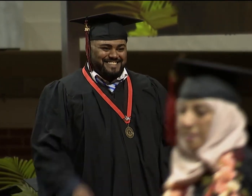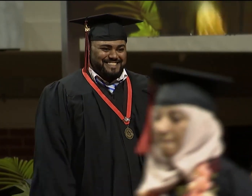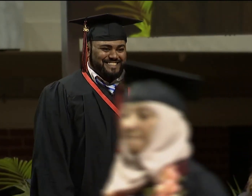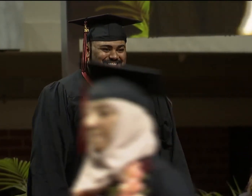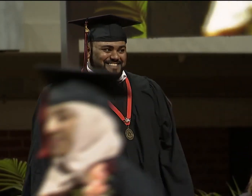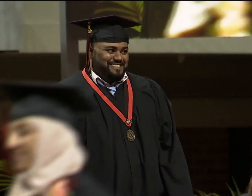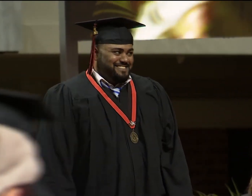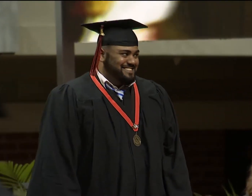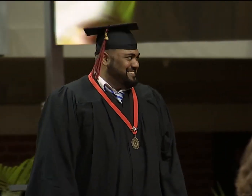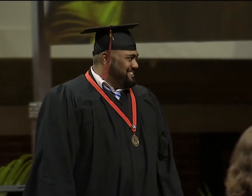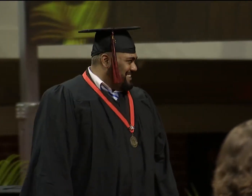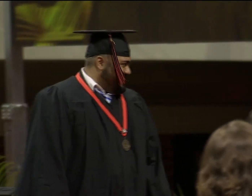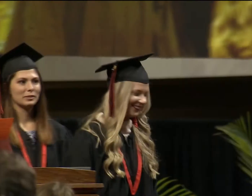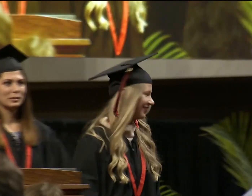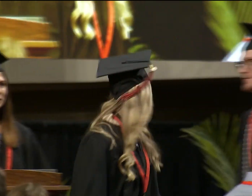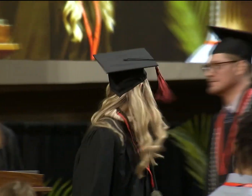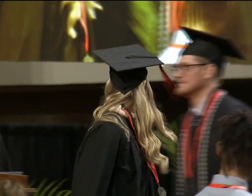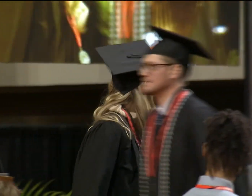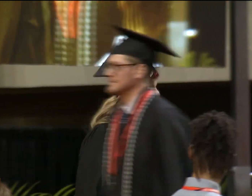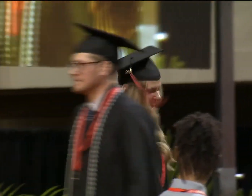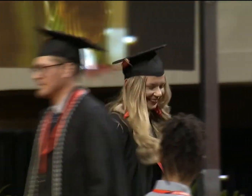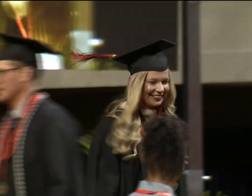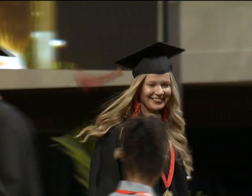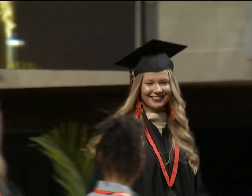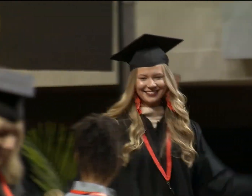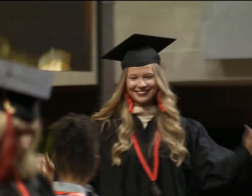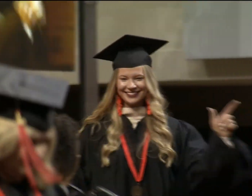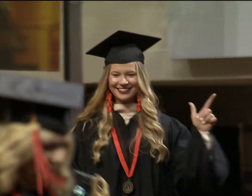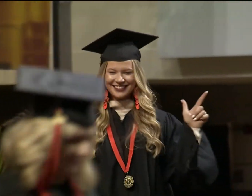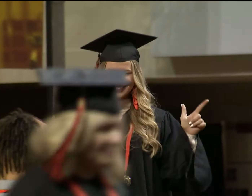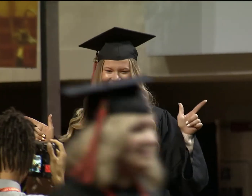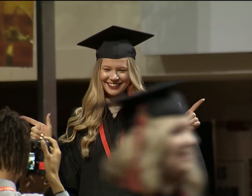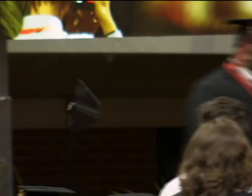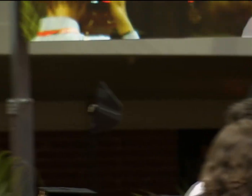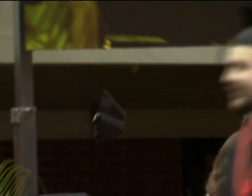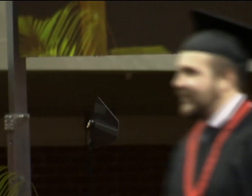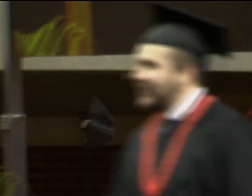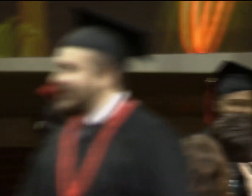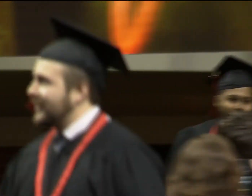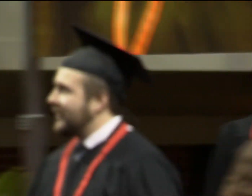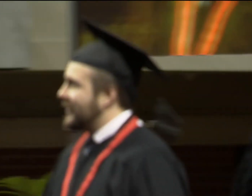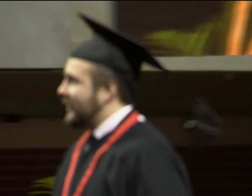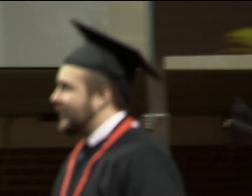Ali Aljuma. Tara Alsop.